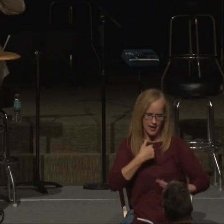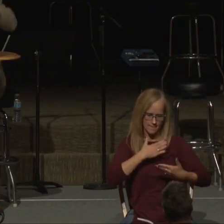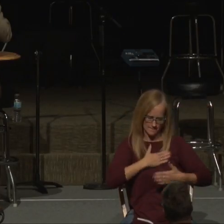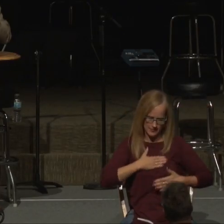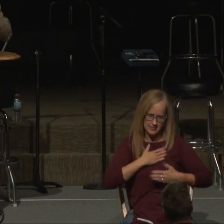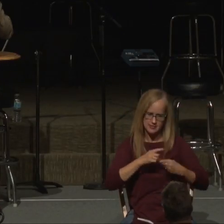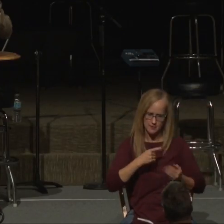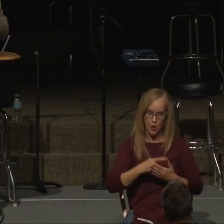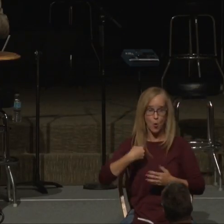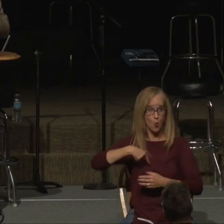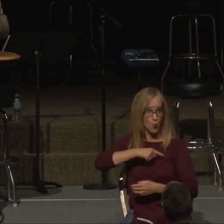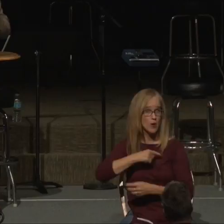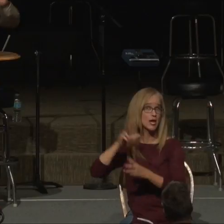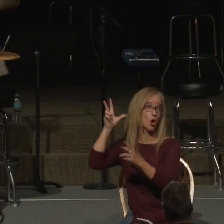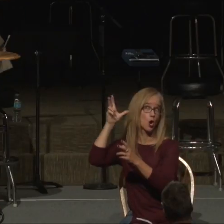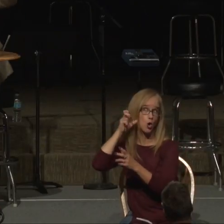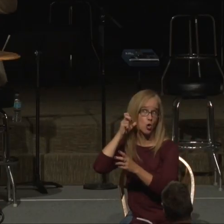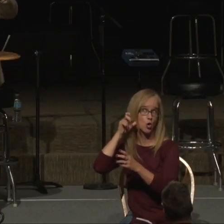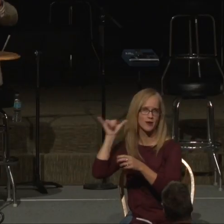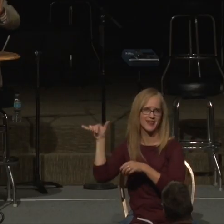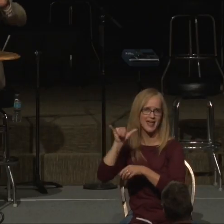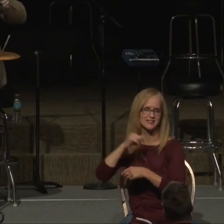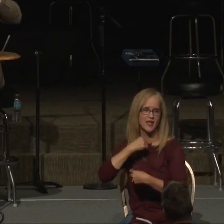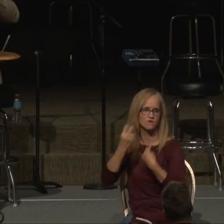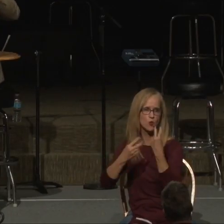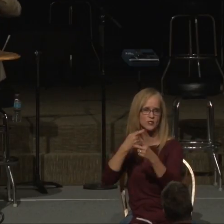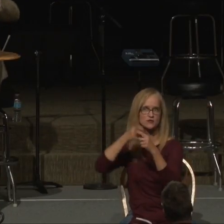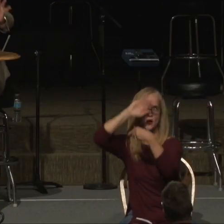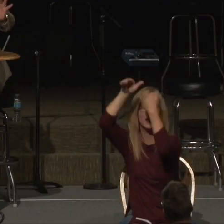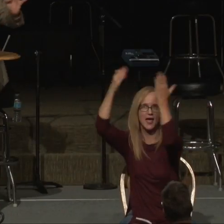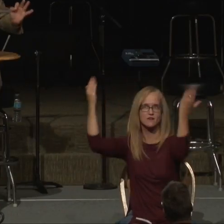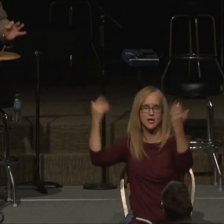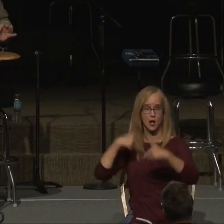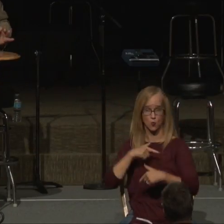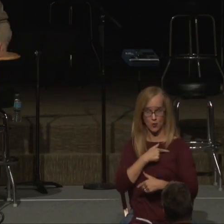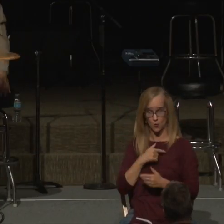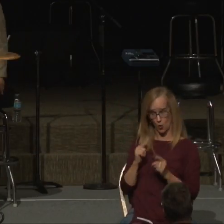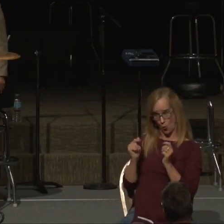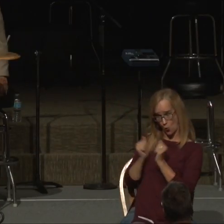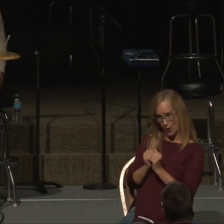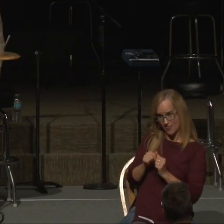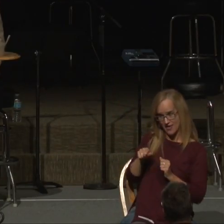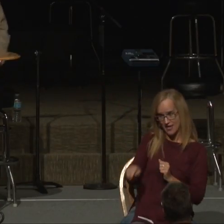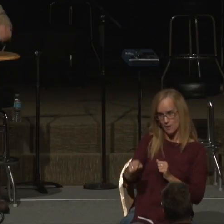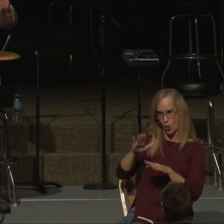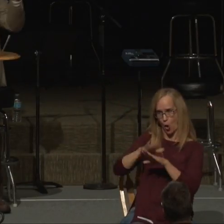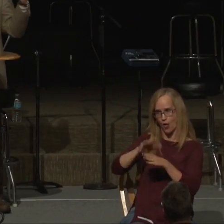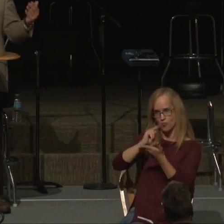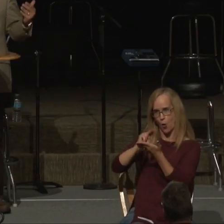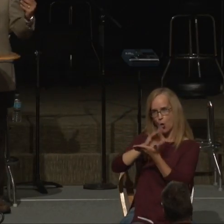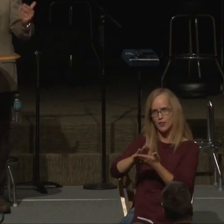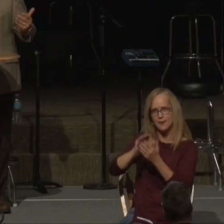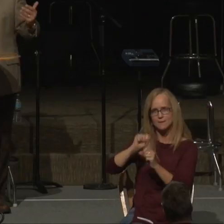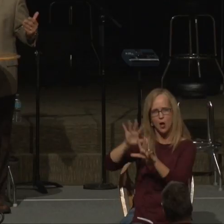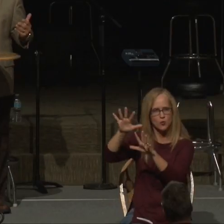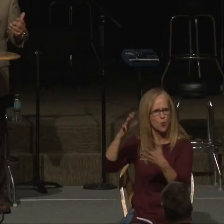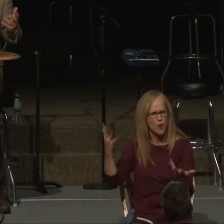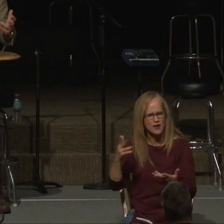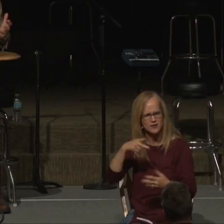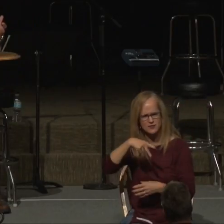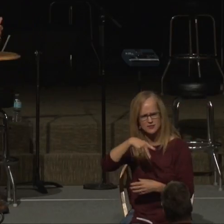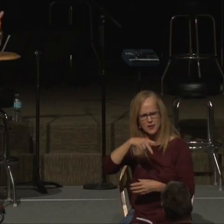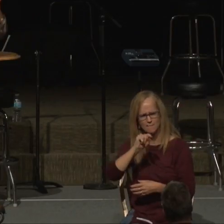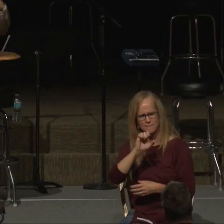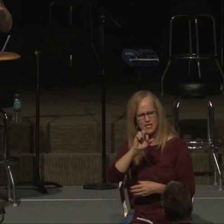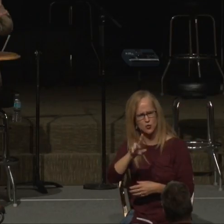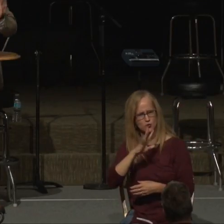ourselves heard this very voice born from heaven, and we were with him on the holy mountain." What in the heck is